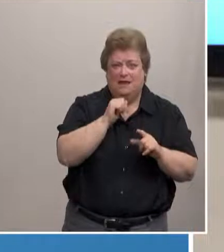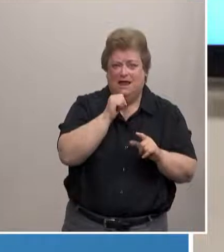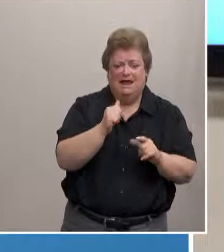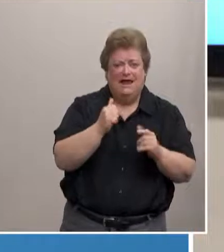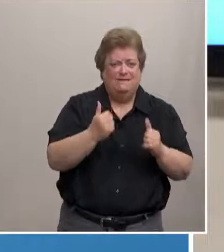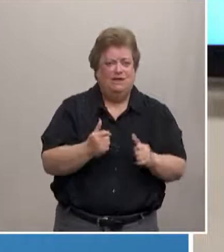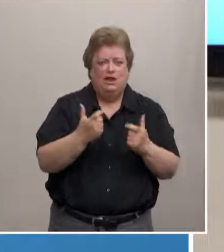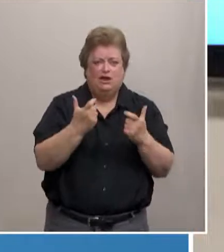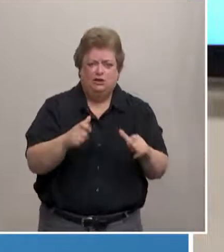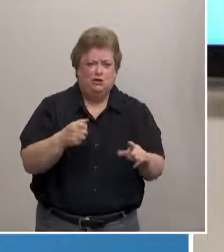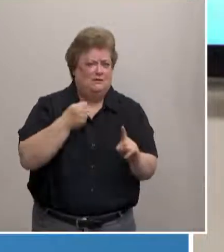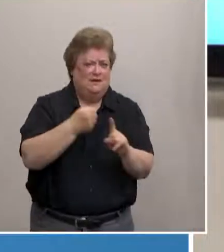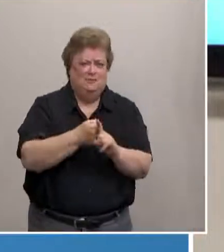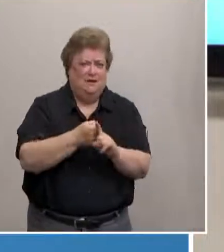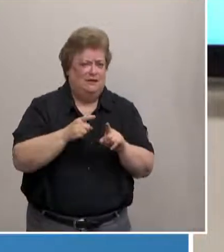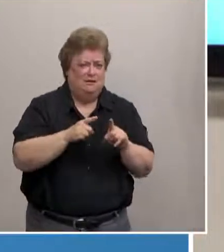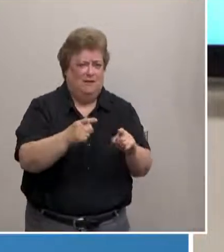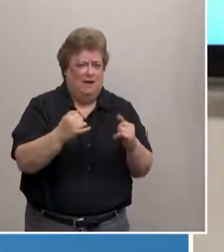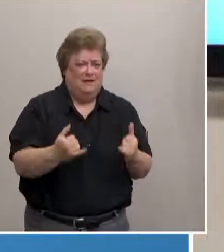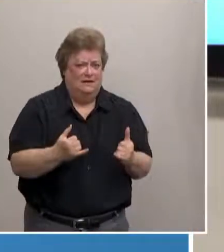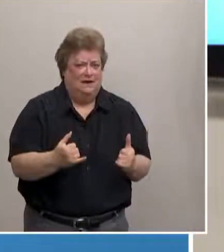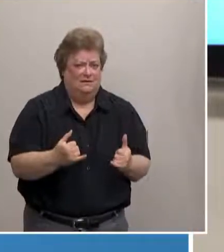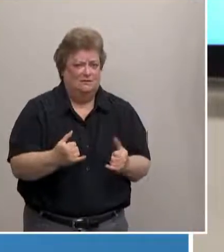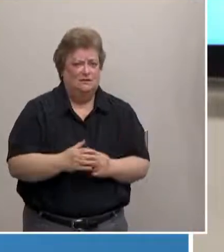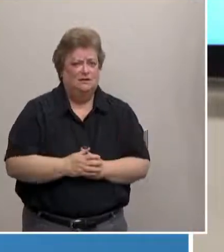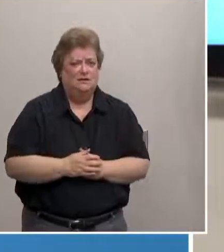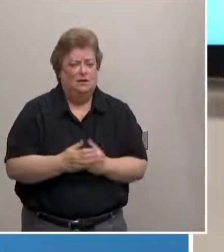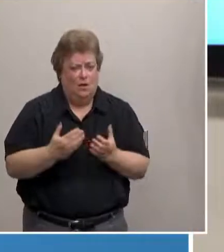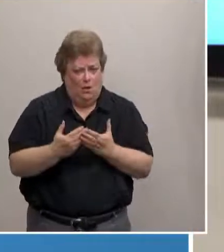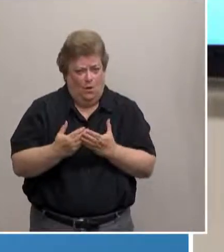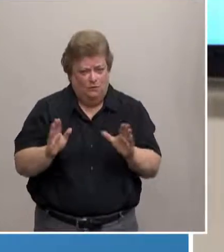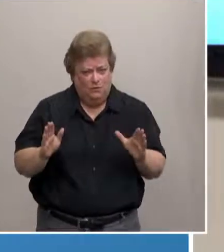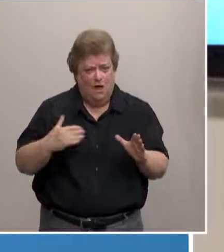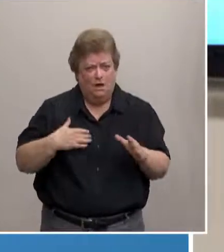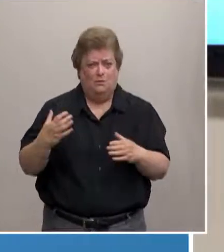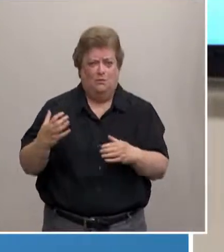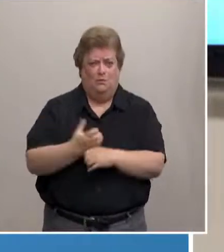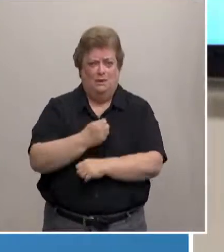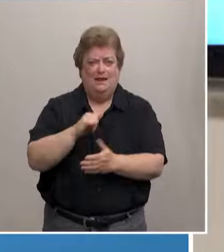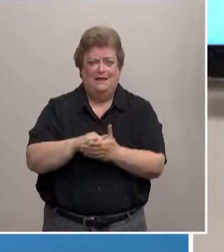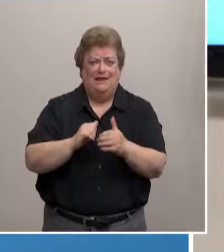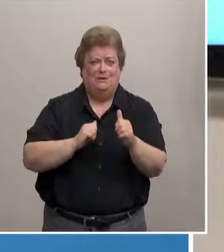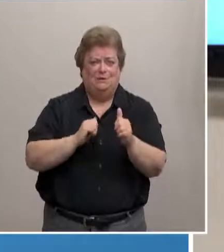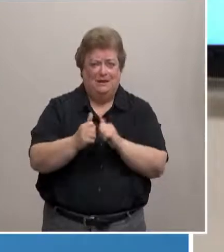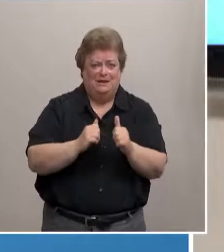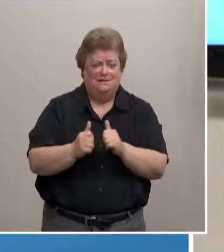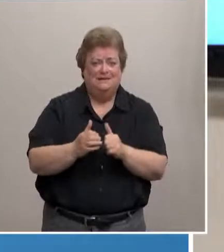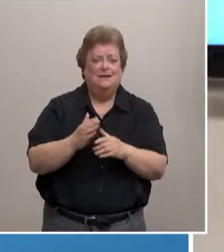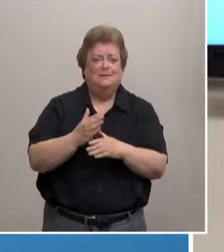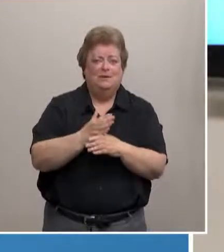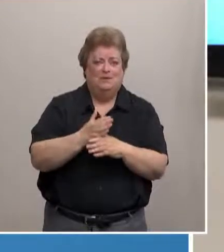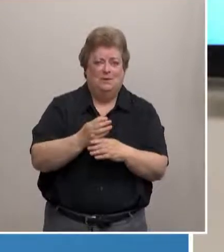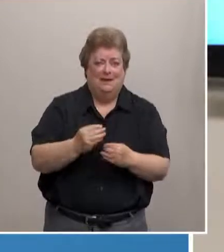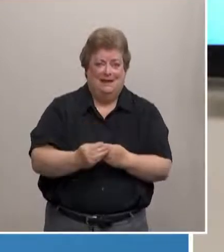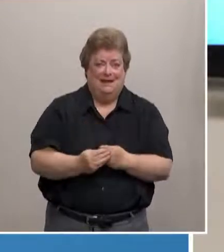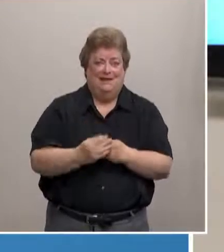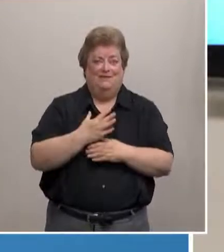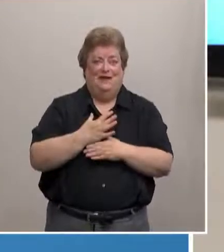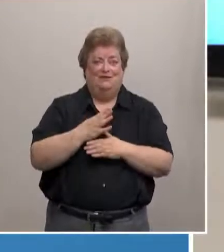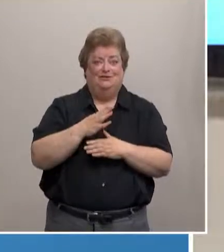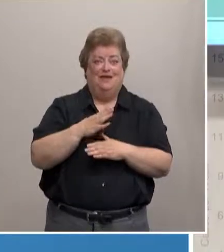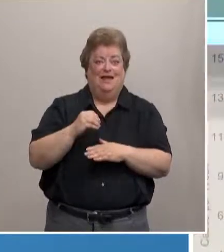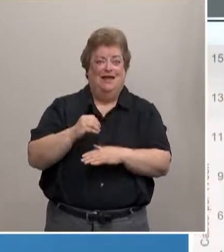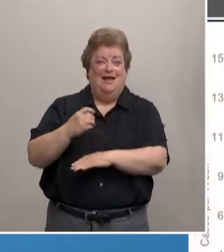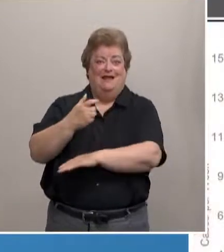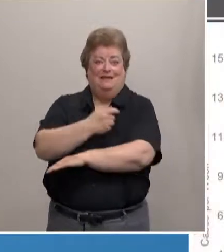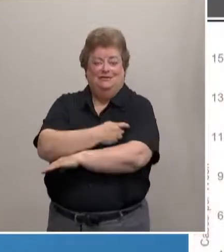impact at this time. Overall, we've been winning the race between infections and injections. This chart